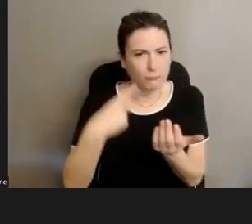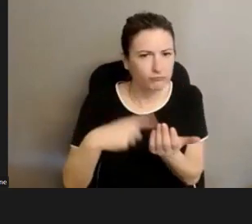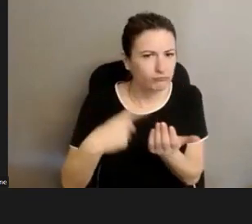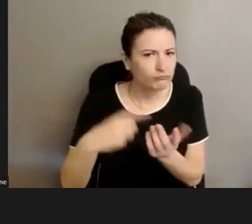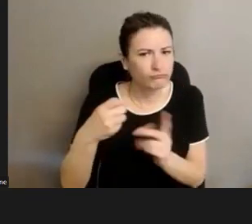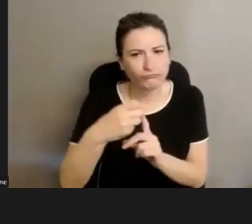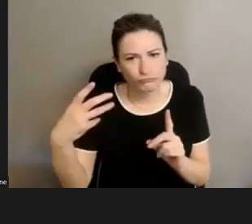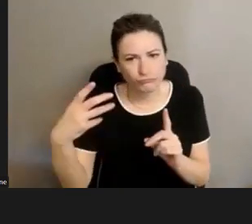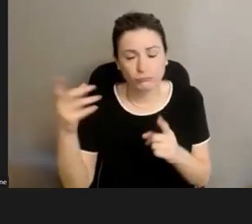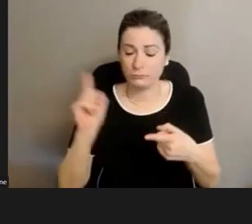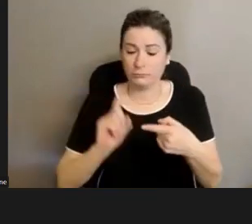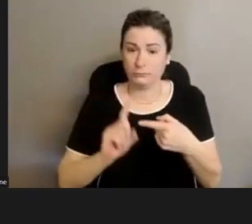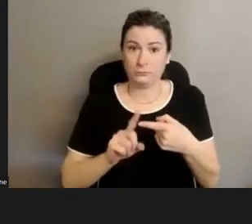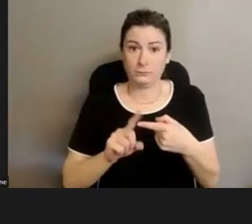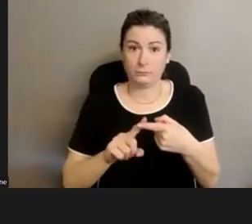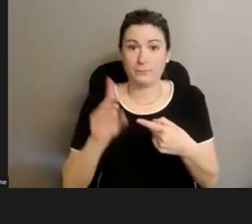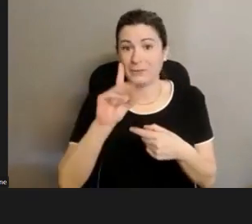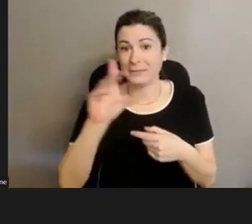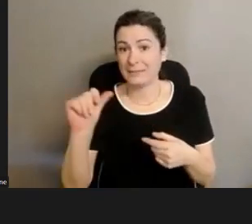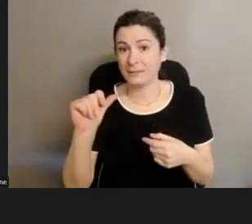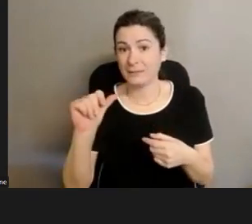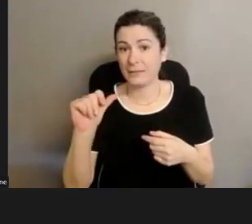is disability and income.